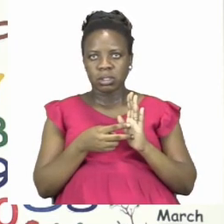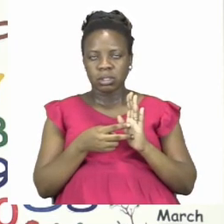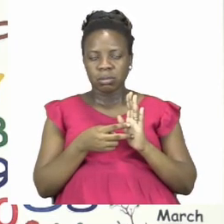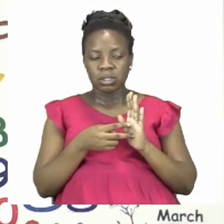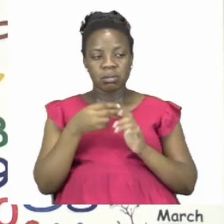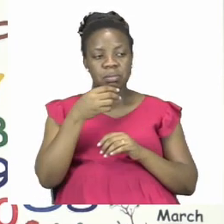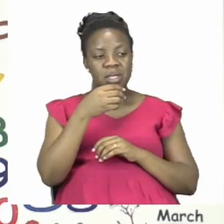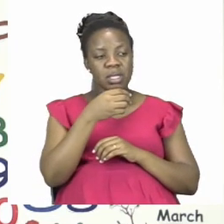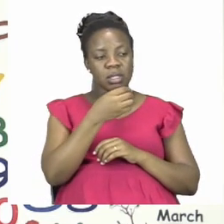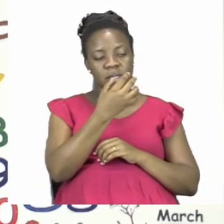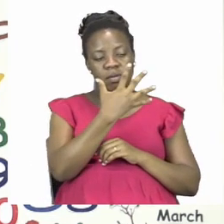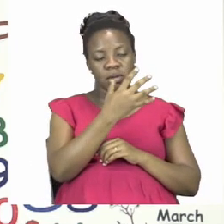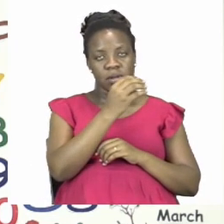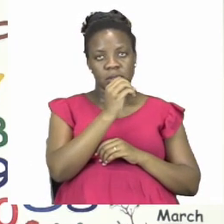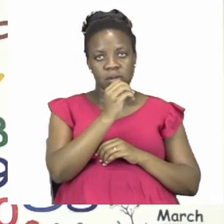centimeters,